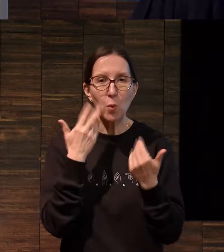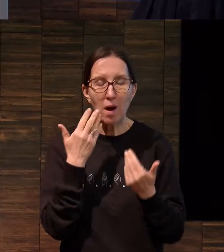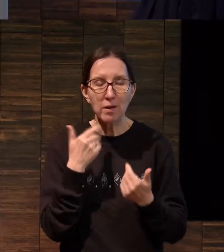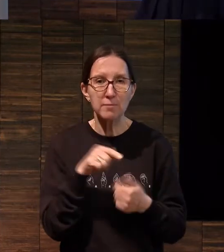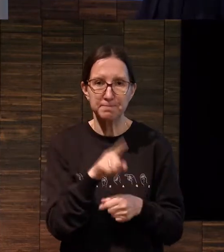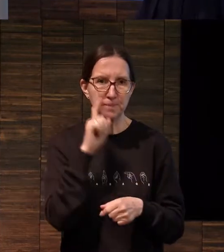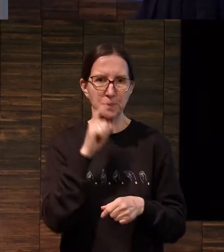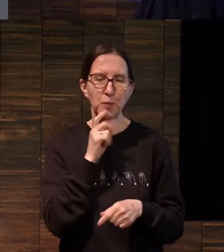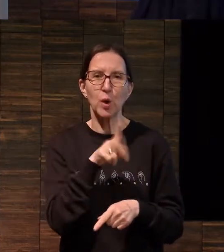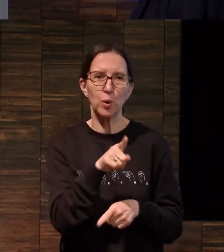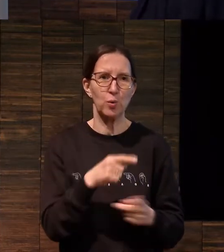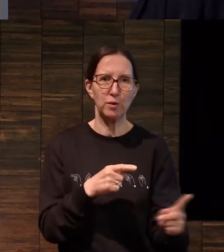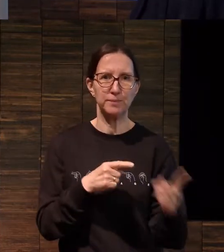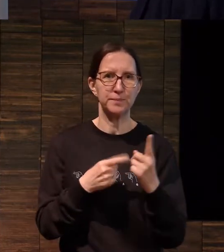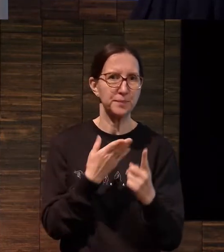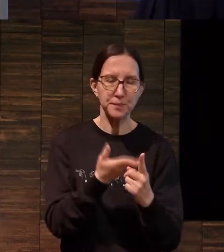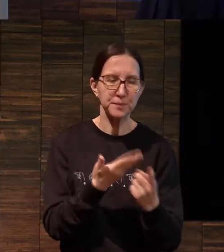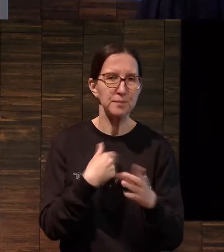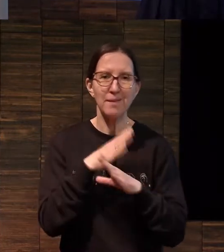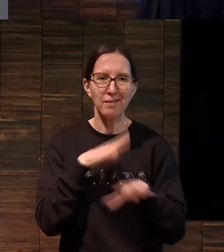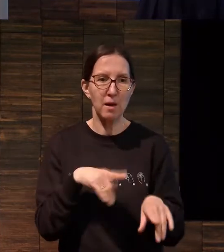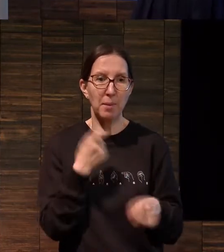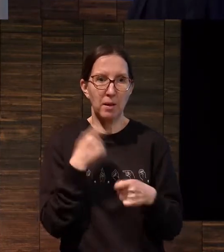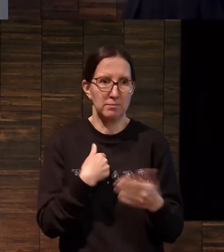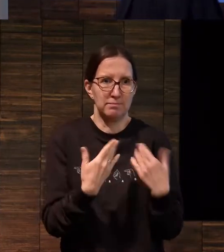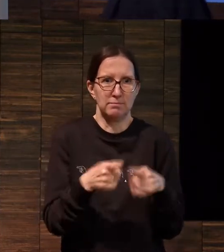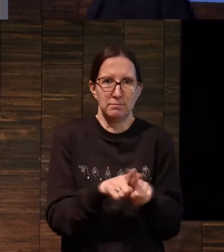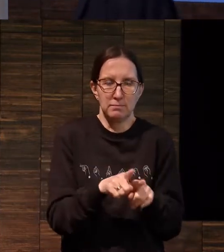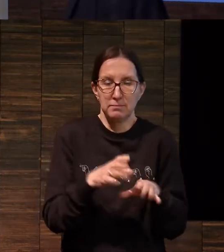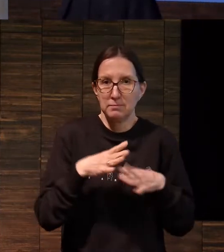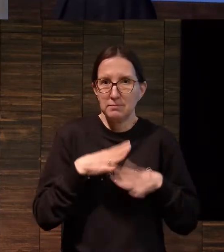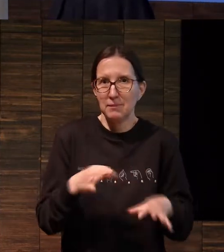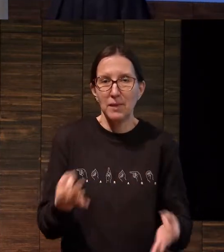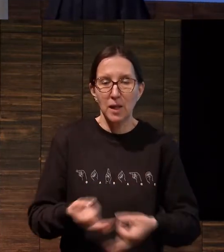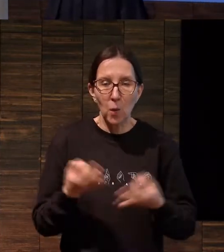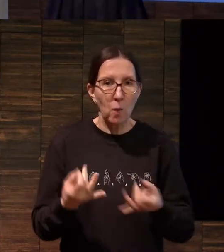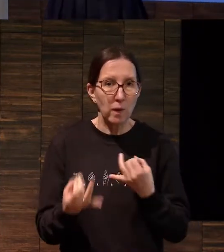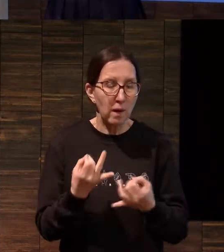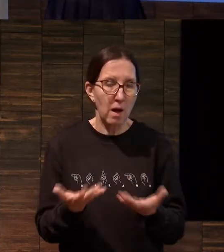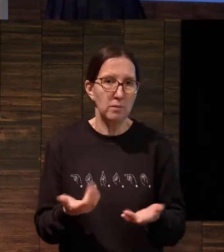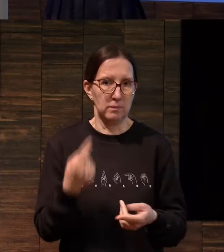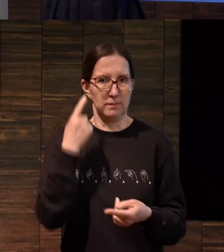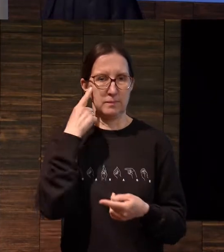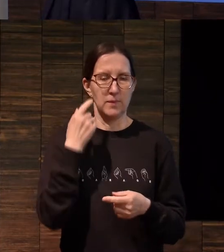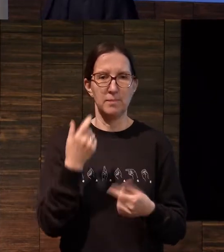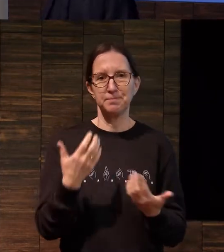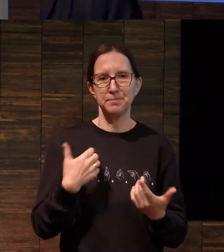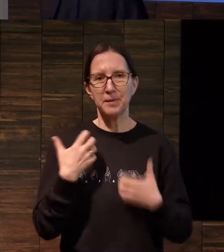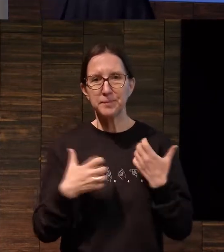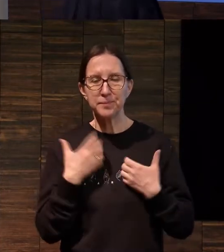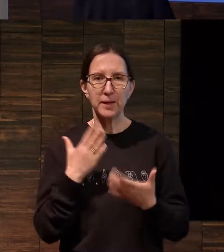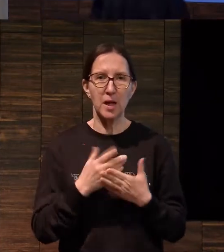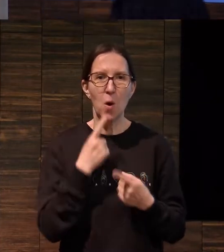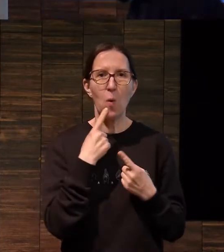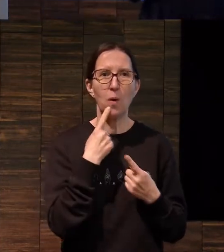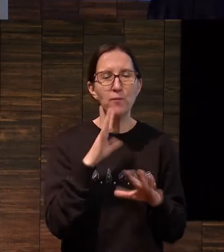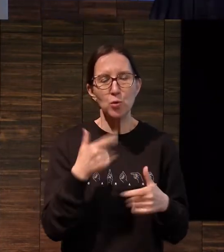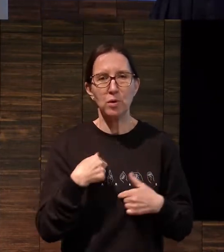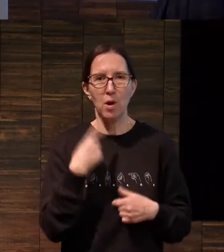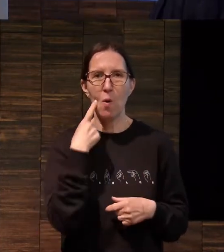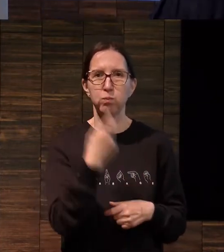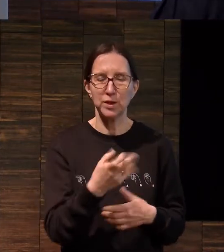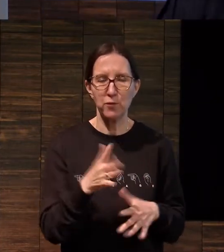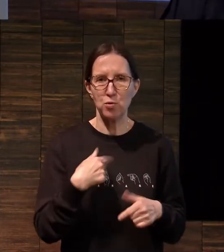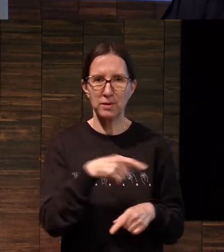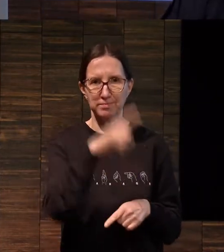pressing issue. Communication, when you do not understand who is in front of you, you have no experience communicating with